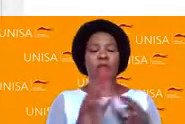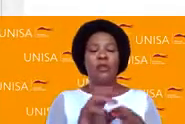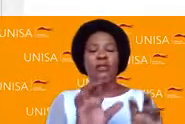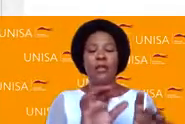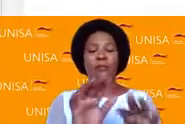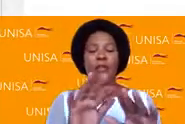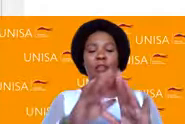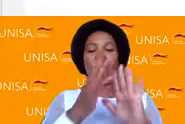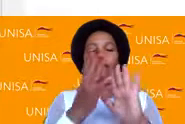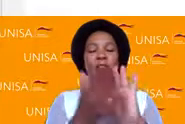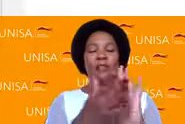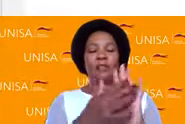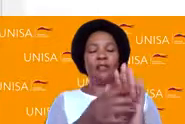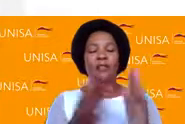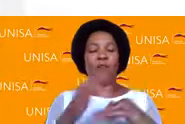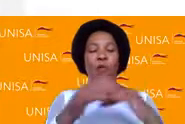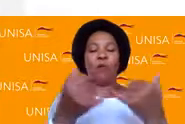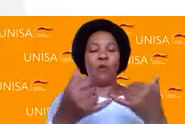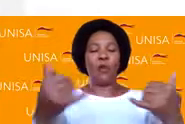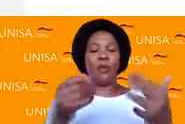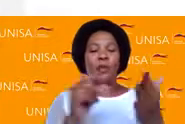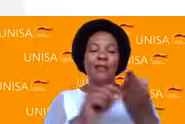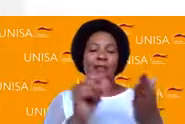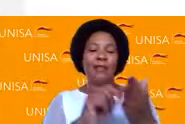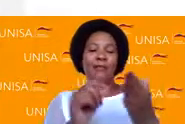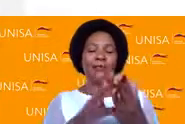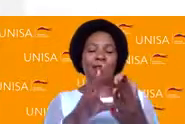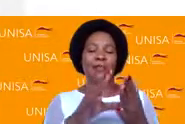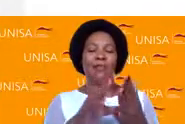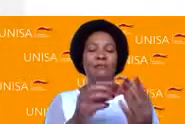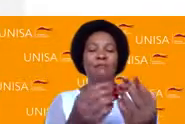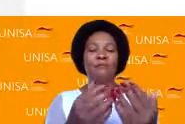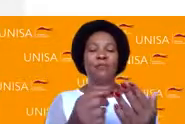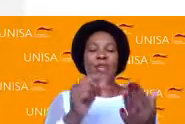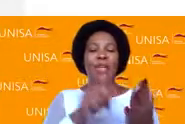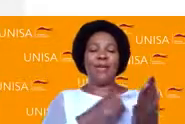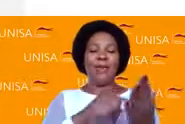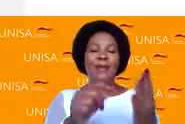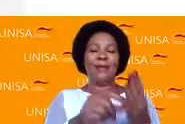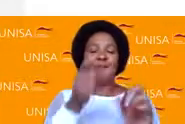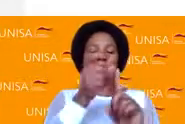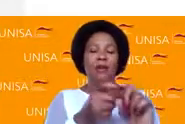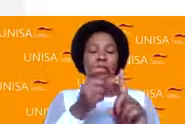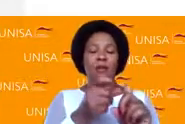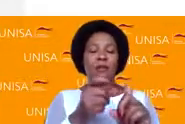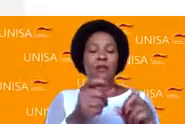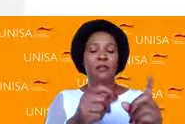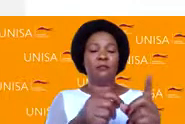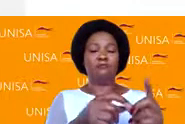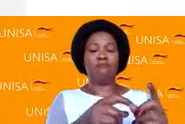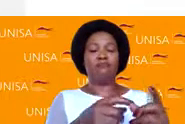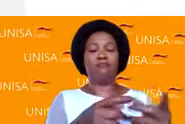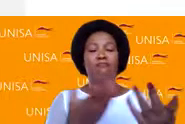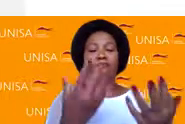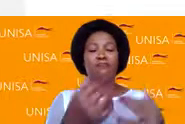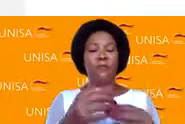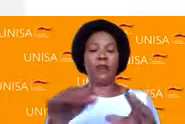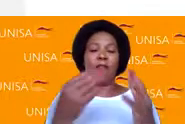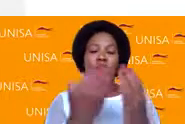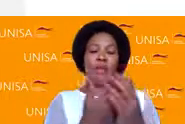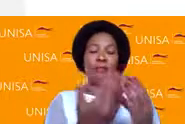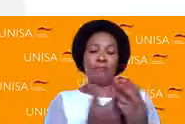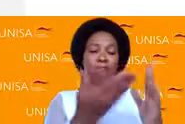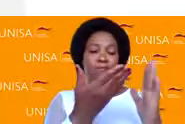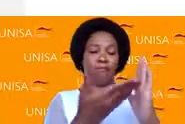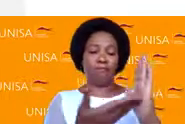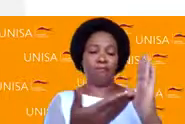the text editor, but generally it will be then a file that you have to submit. So remember, here's where